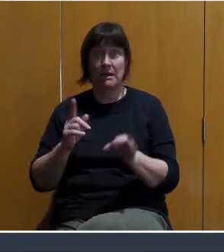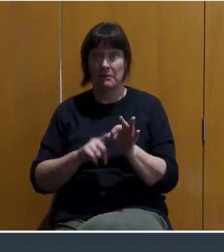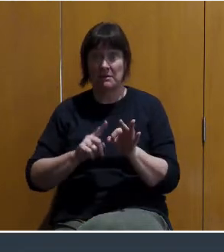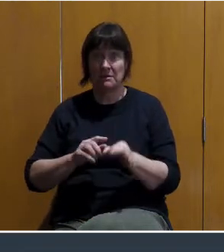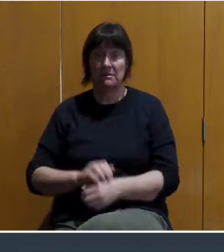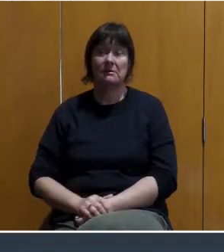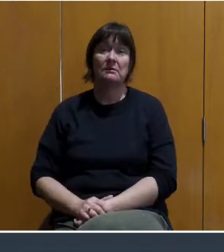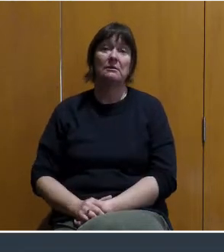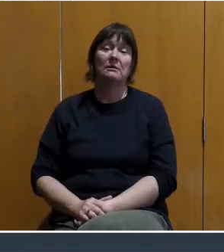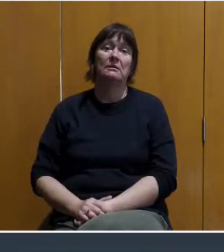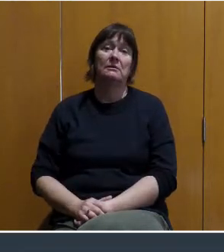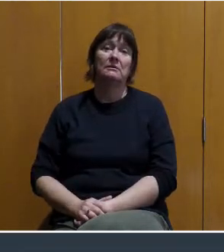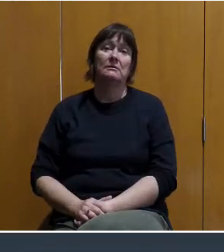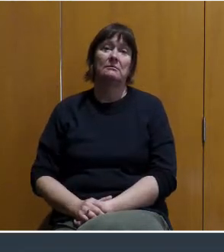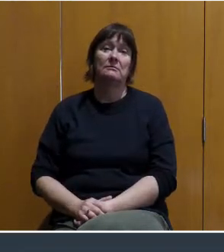questions?